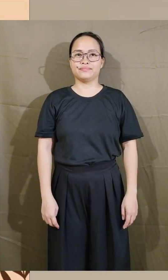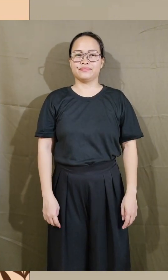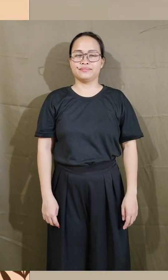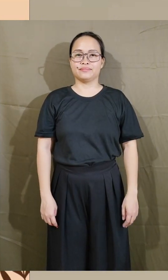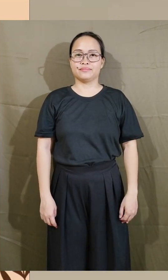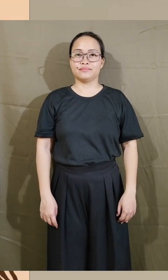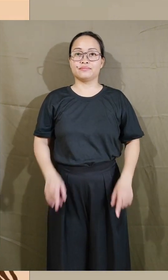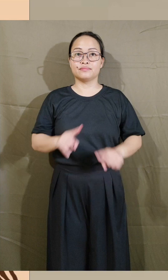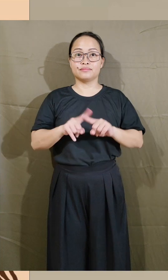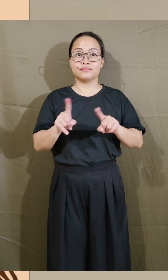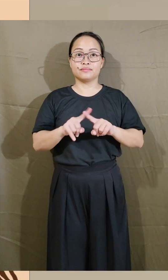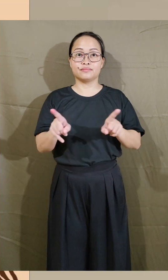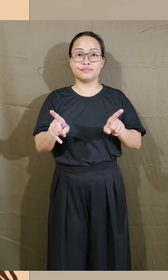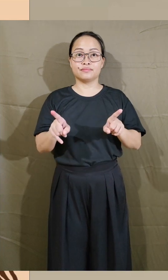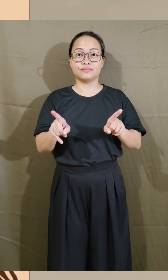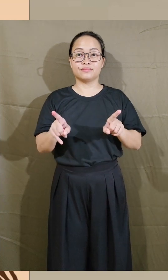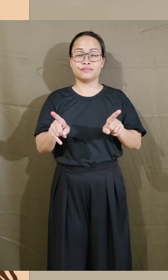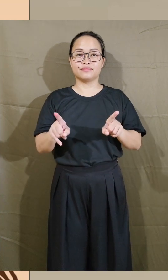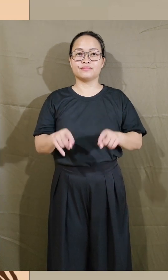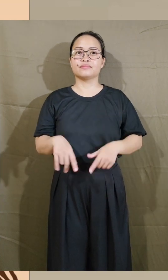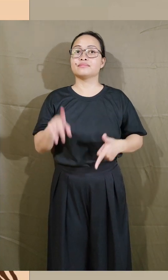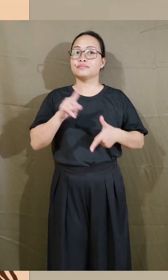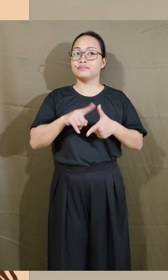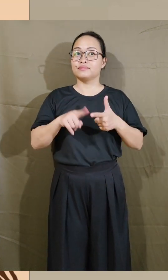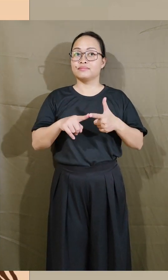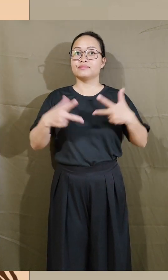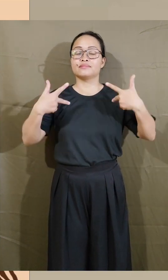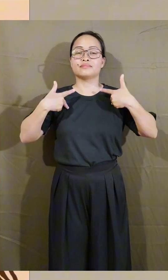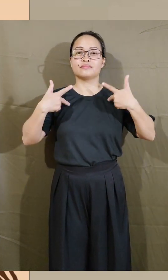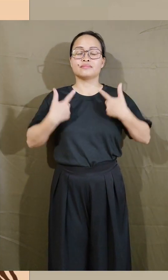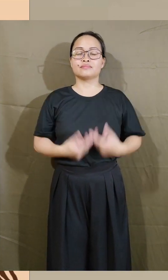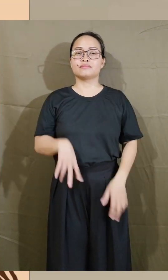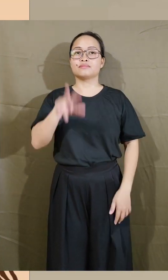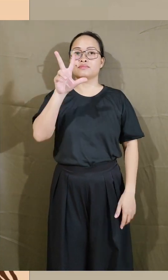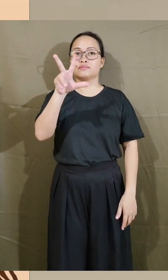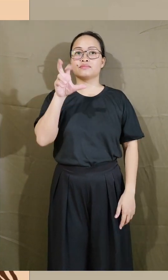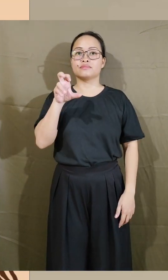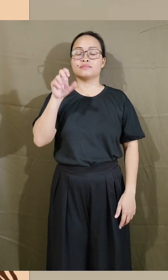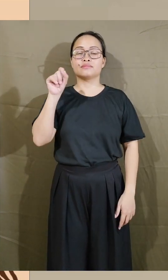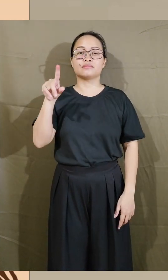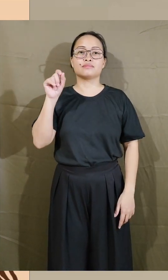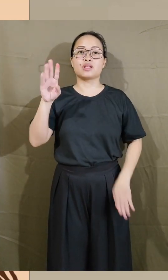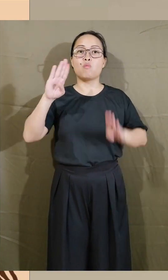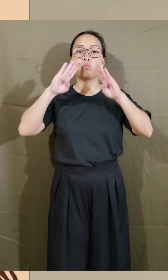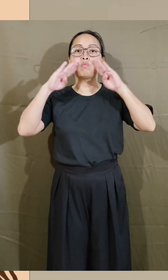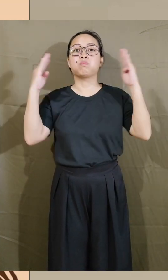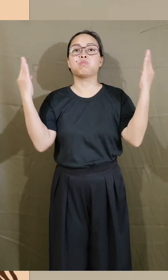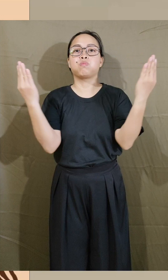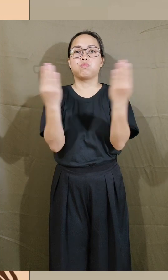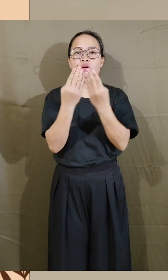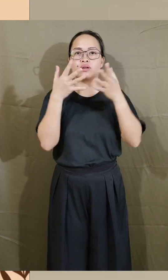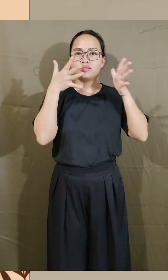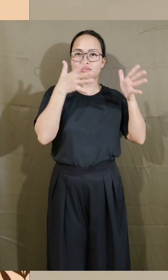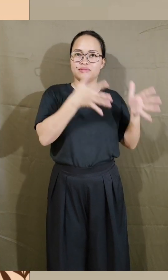So this is the difference. Therefore, there were 311 balloons